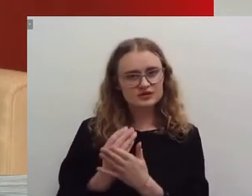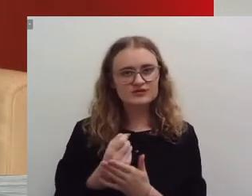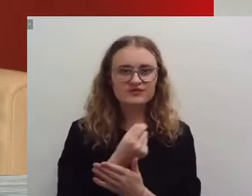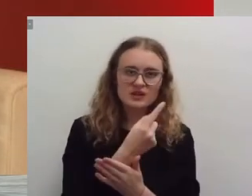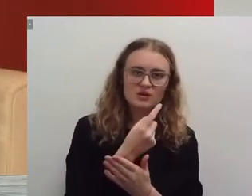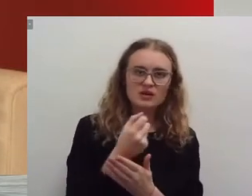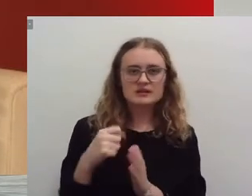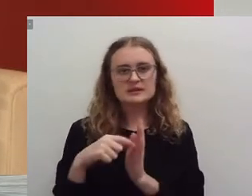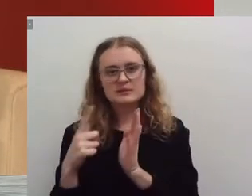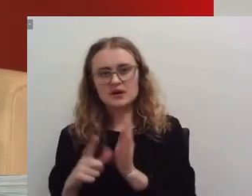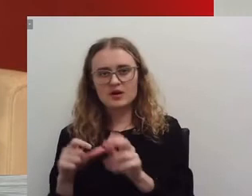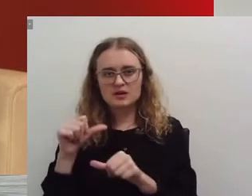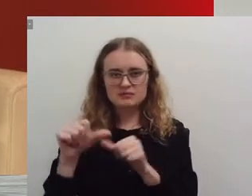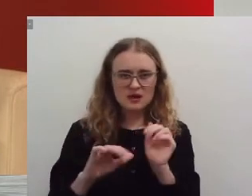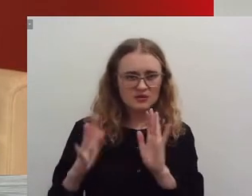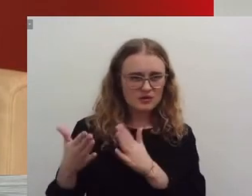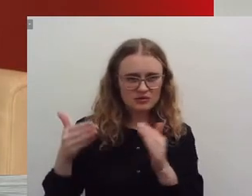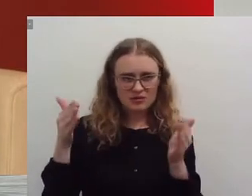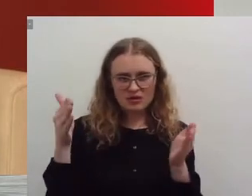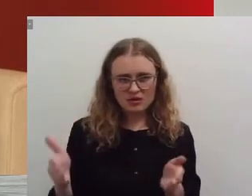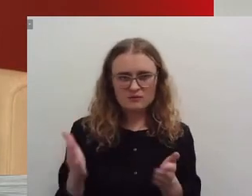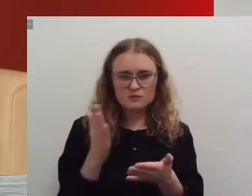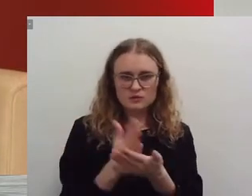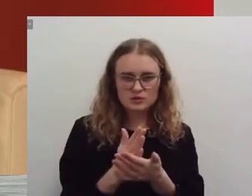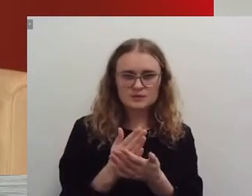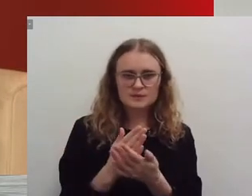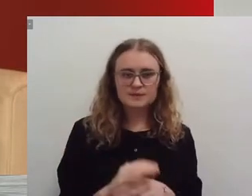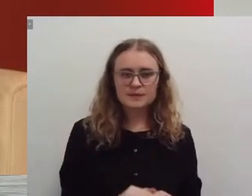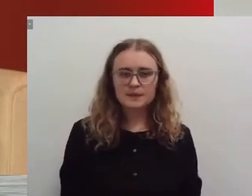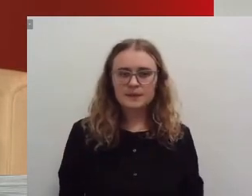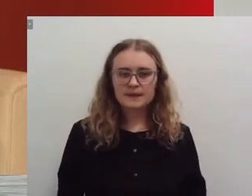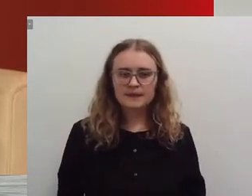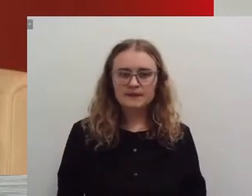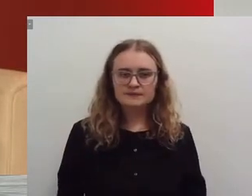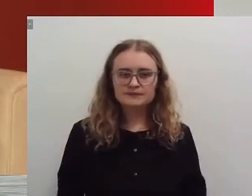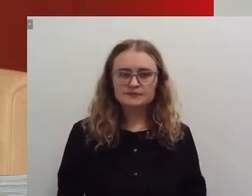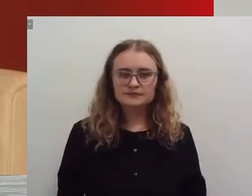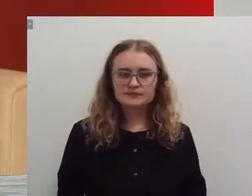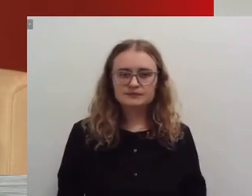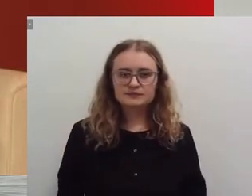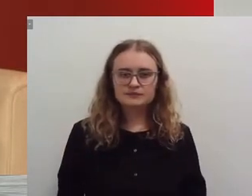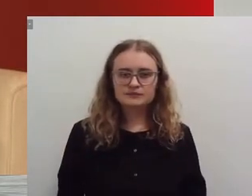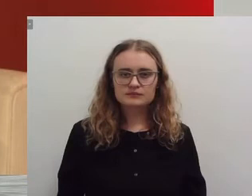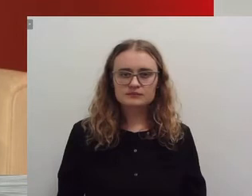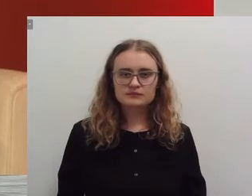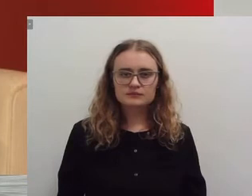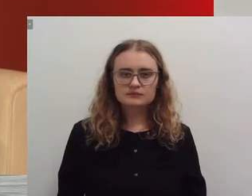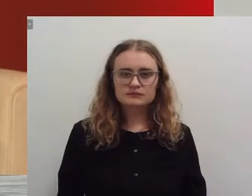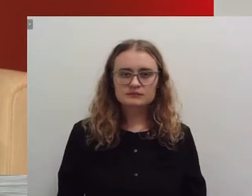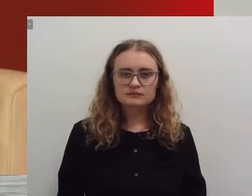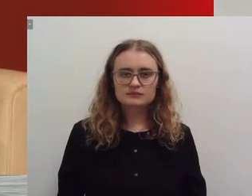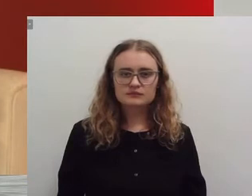program latest 16, sometimes 17, because we have right to work with teenagers only till